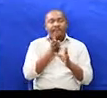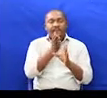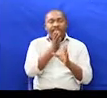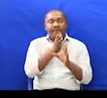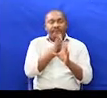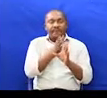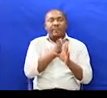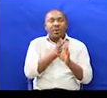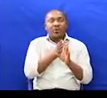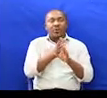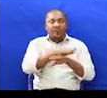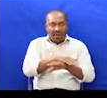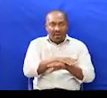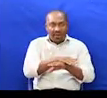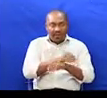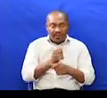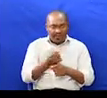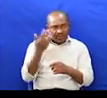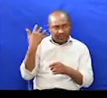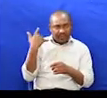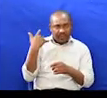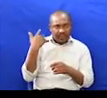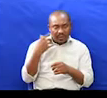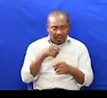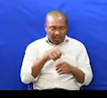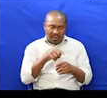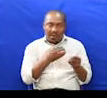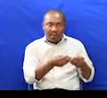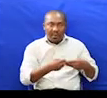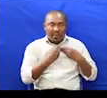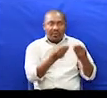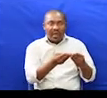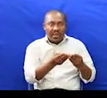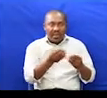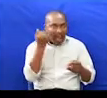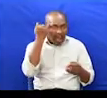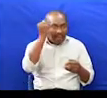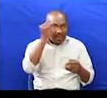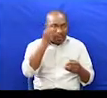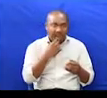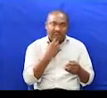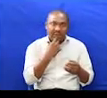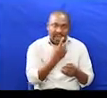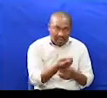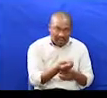This Greek philosopher provided the idea that matter is made up